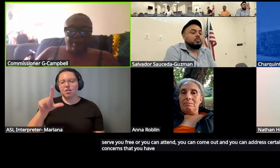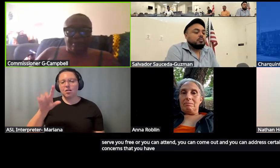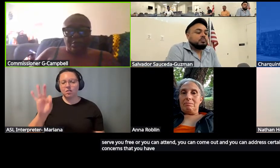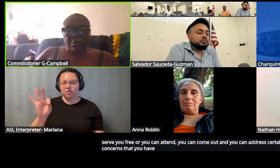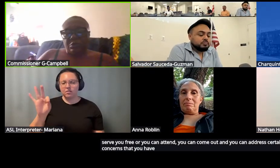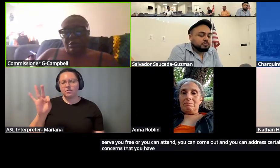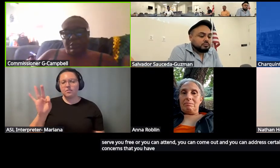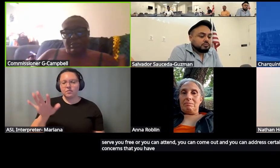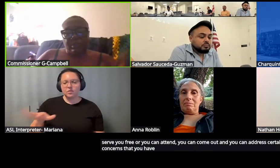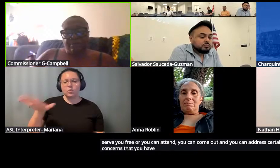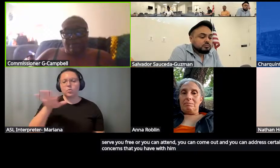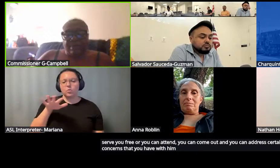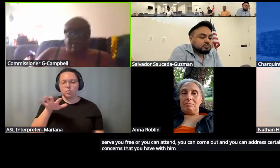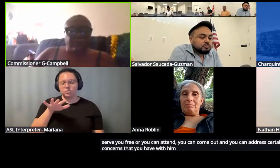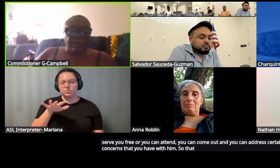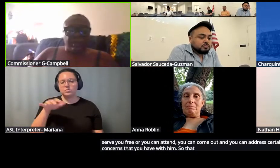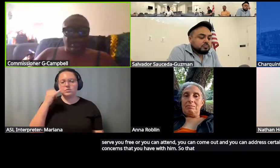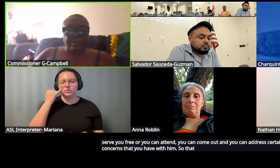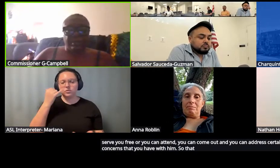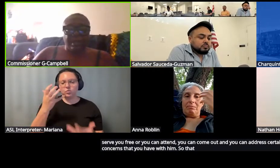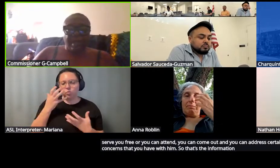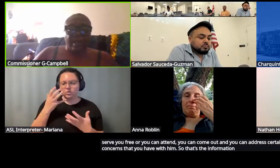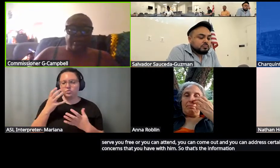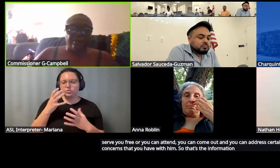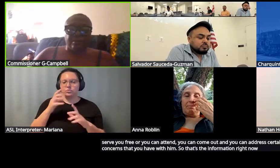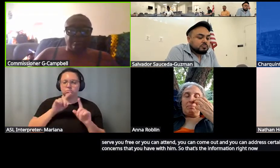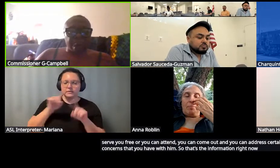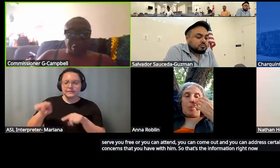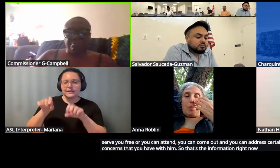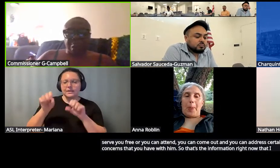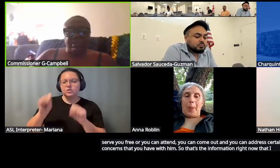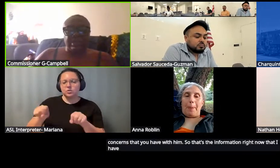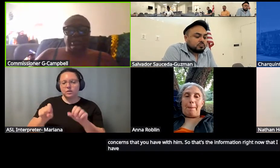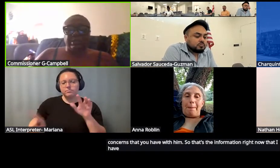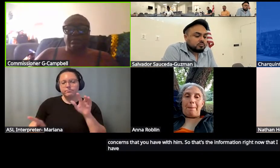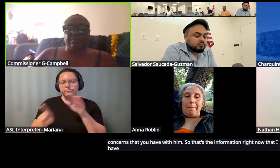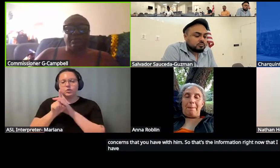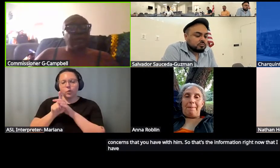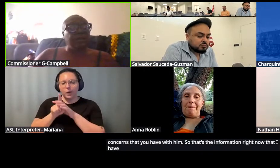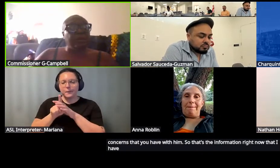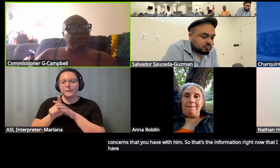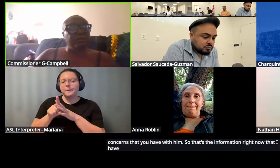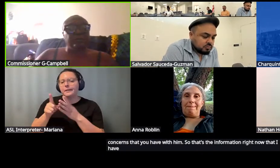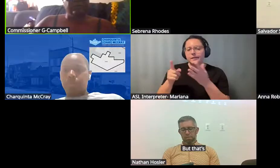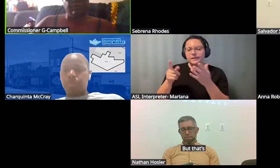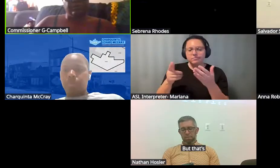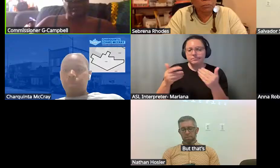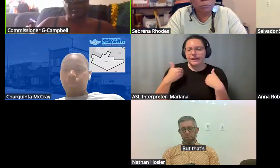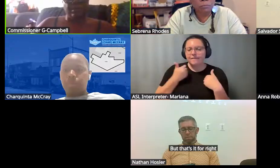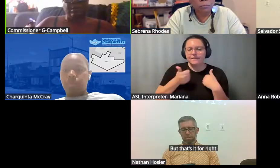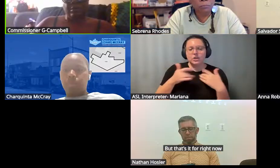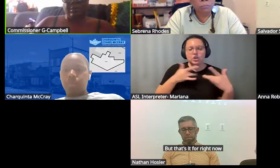with him. So that's the information right now that I have. But that's it for right now.